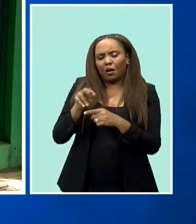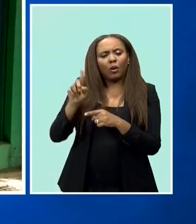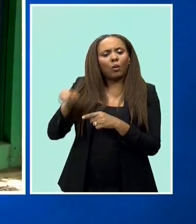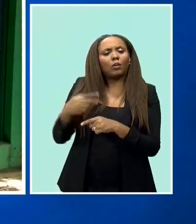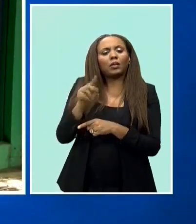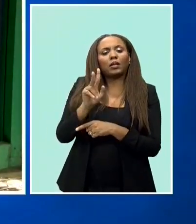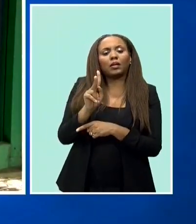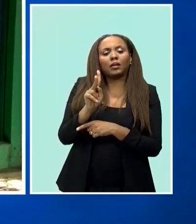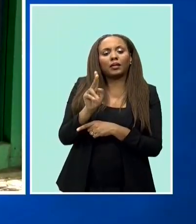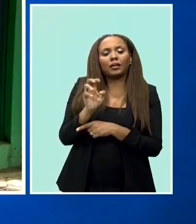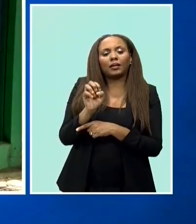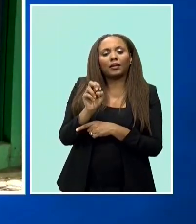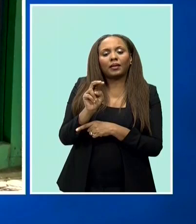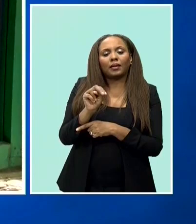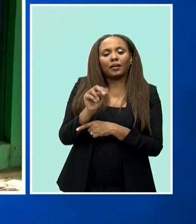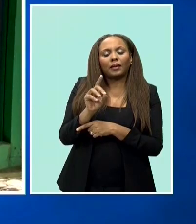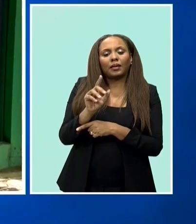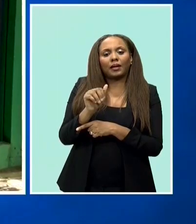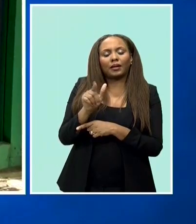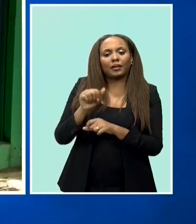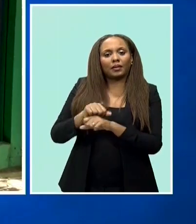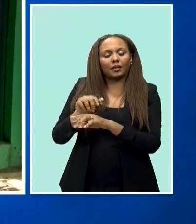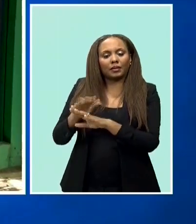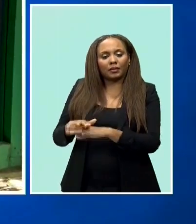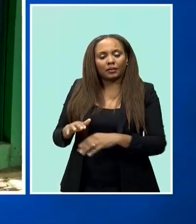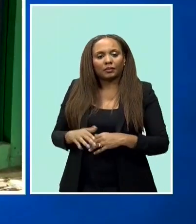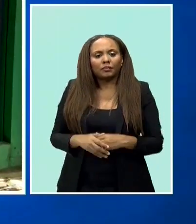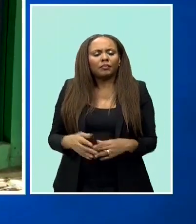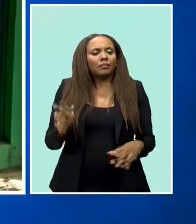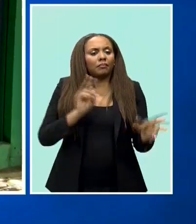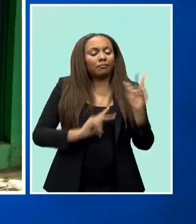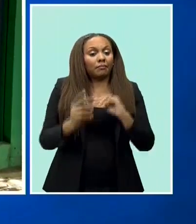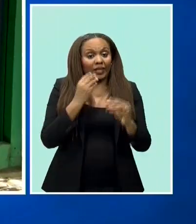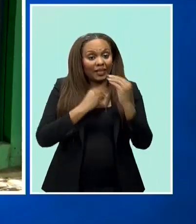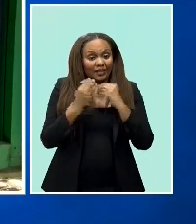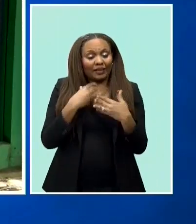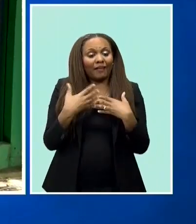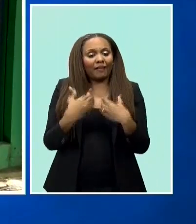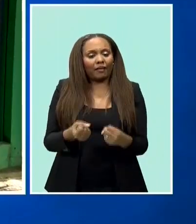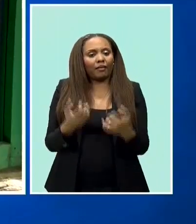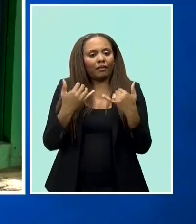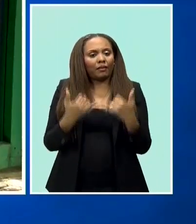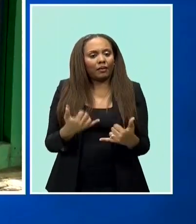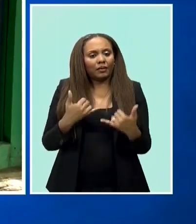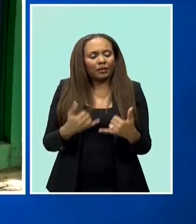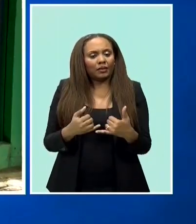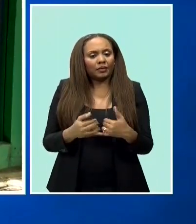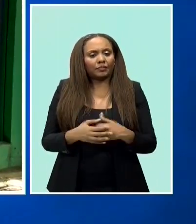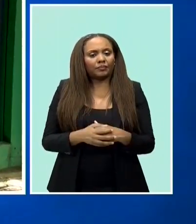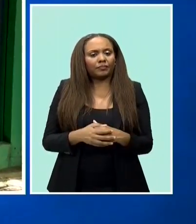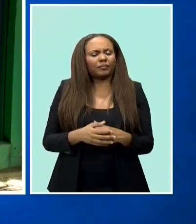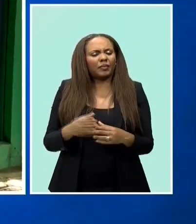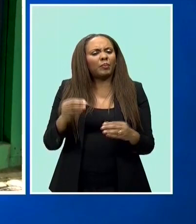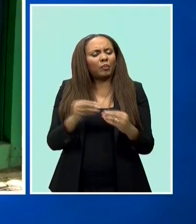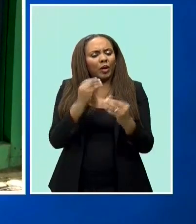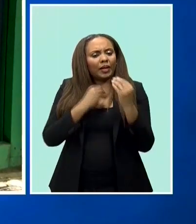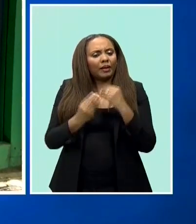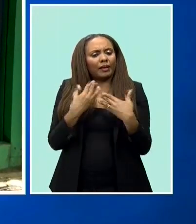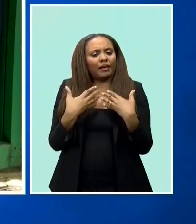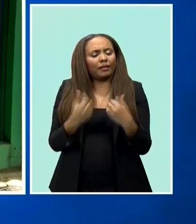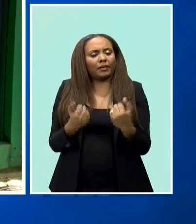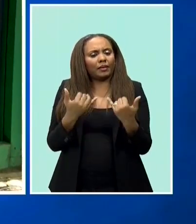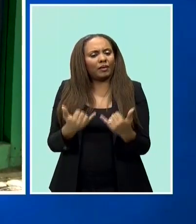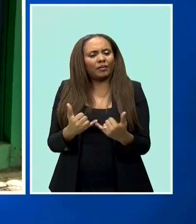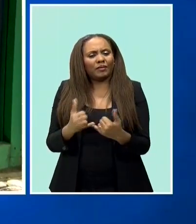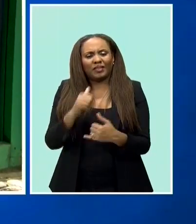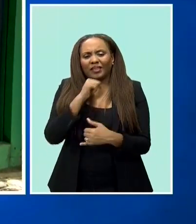into eating healthy, like they're more inclined to eat healthy than I think they were before. And I guess